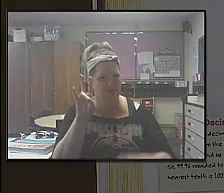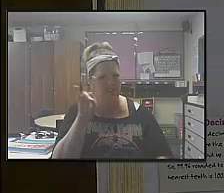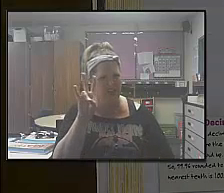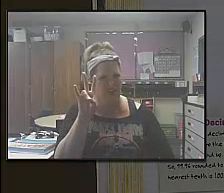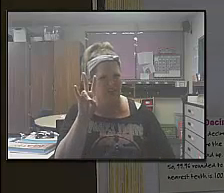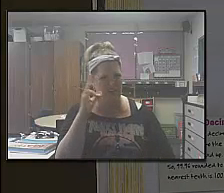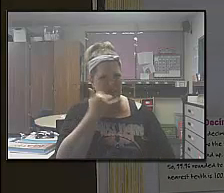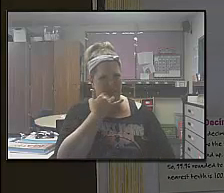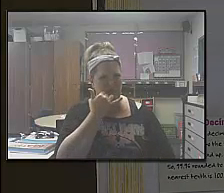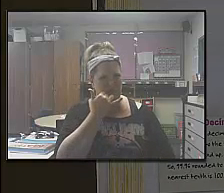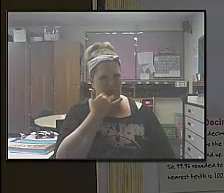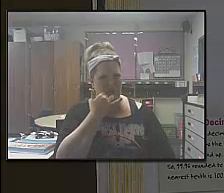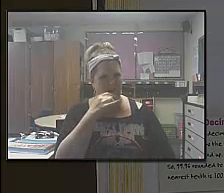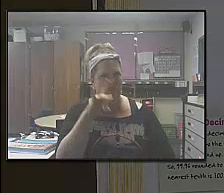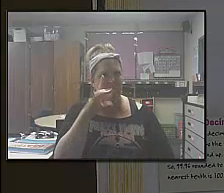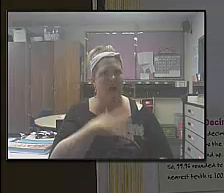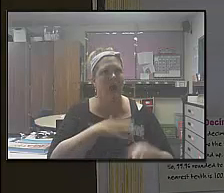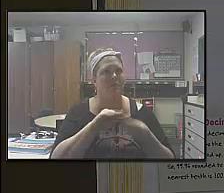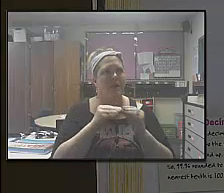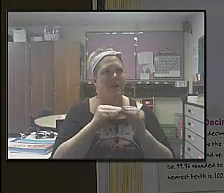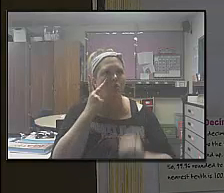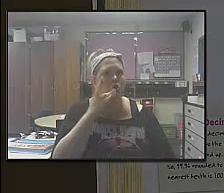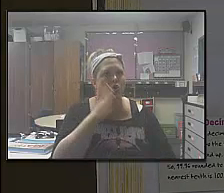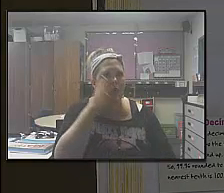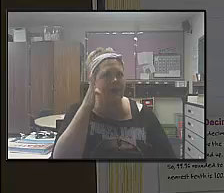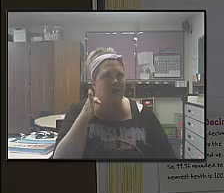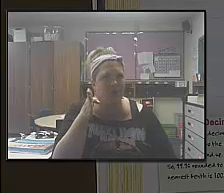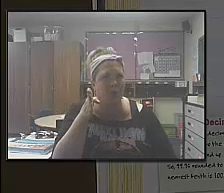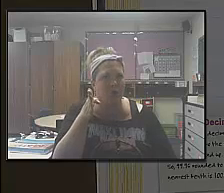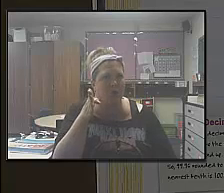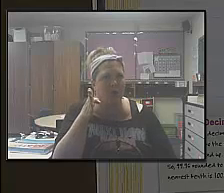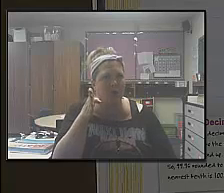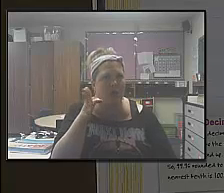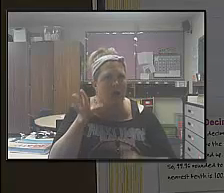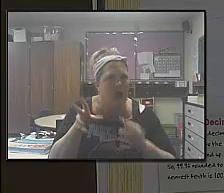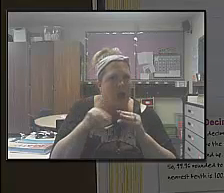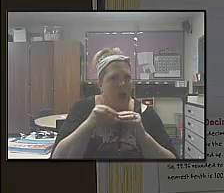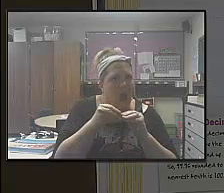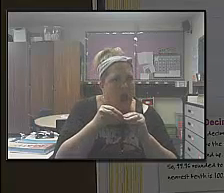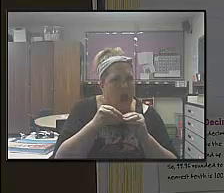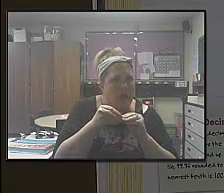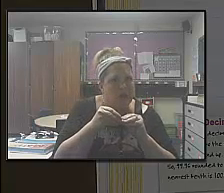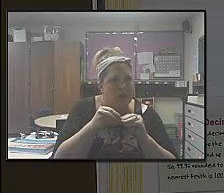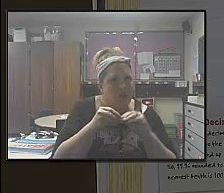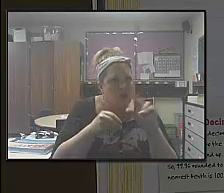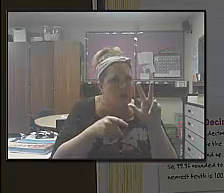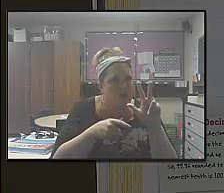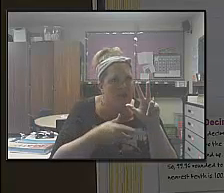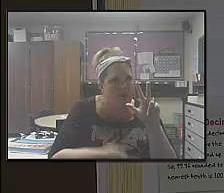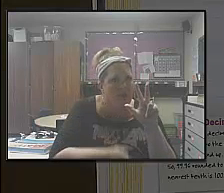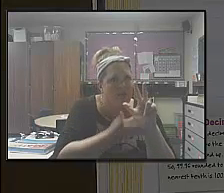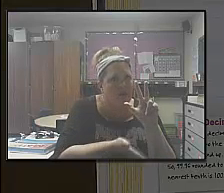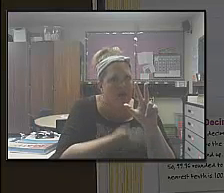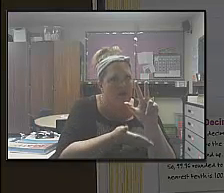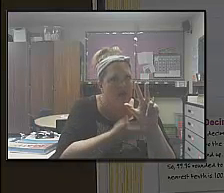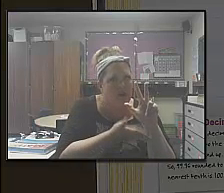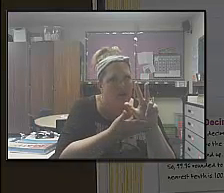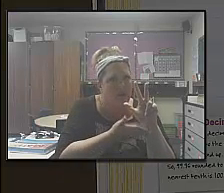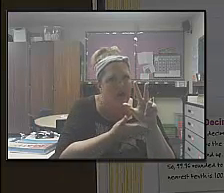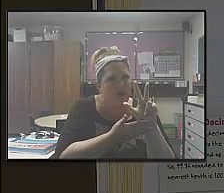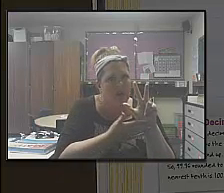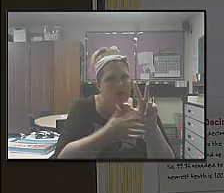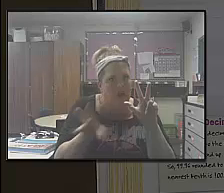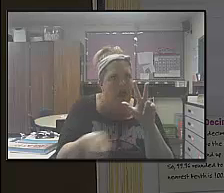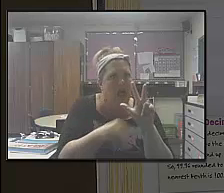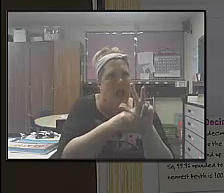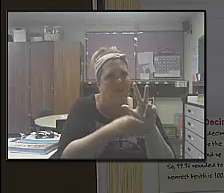decimals. Subheading. Find my number and look right next door. Important. So the 7 All tells these me to words you add guys 1 keep more. skipping So are very this should much the really